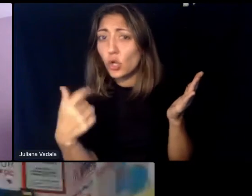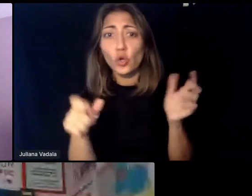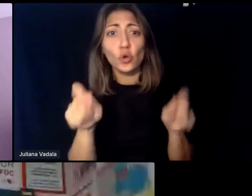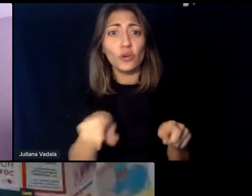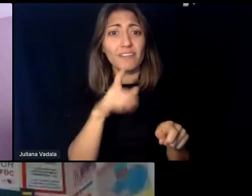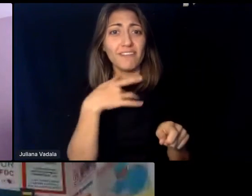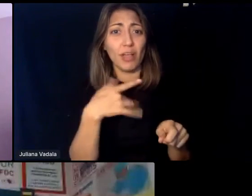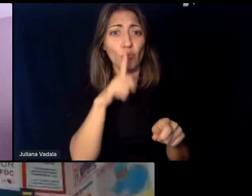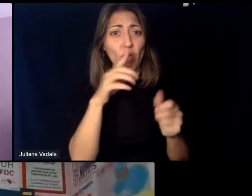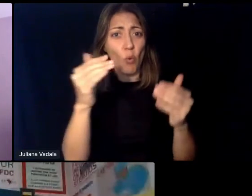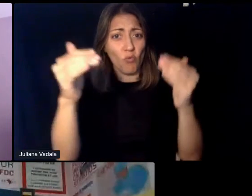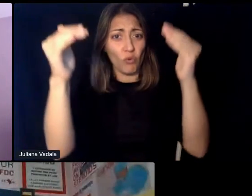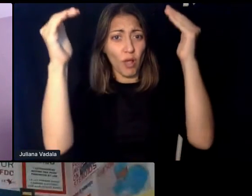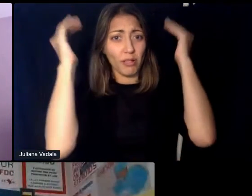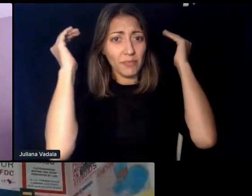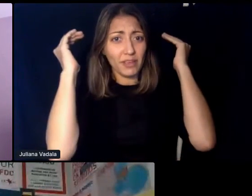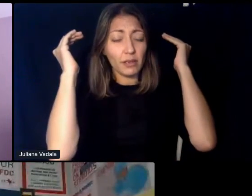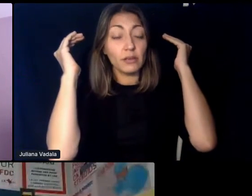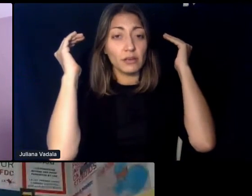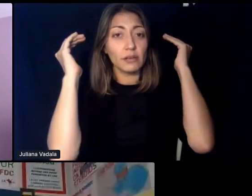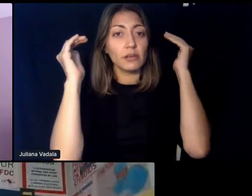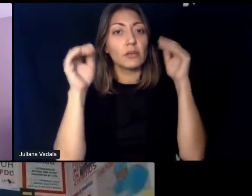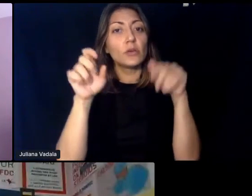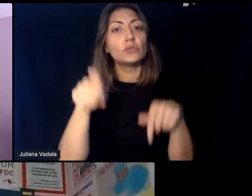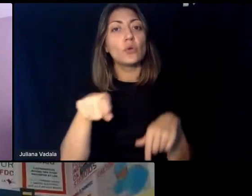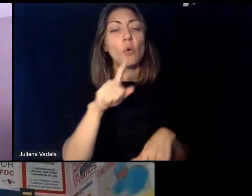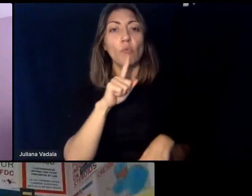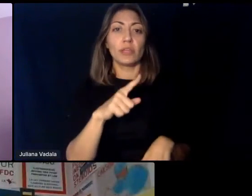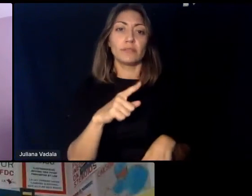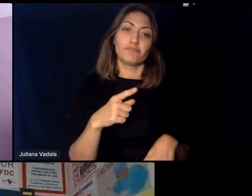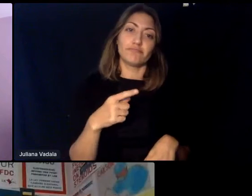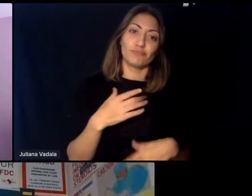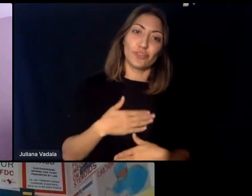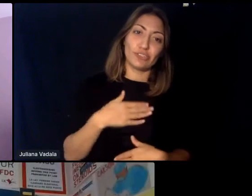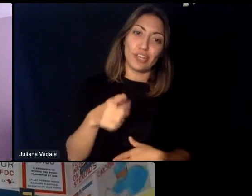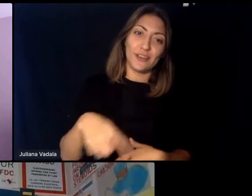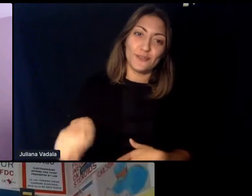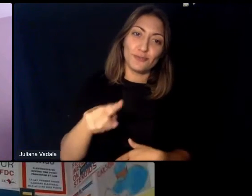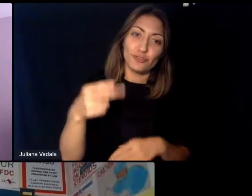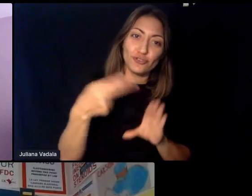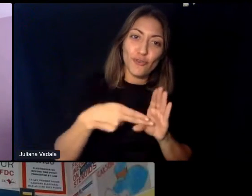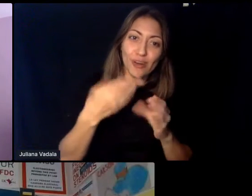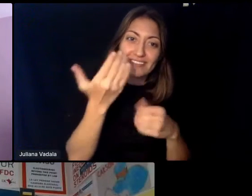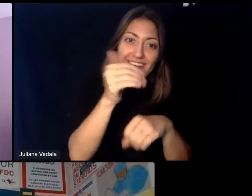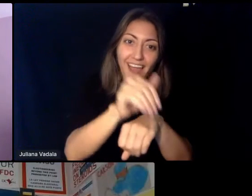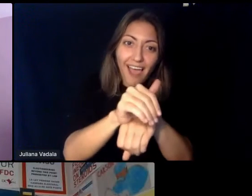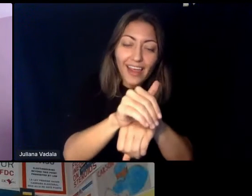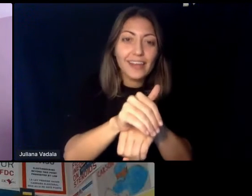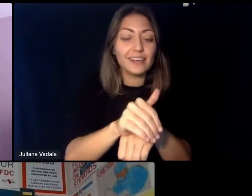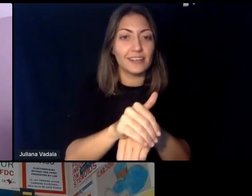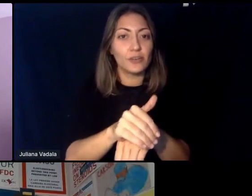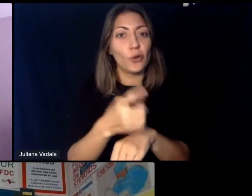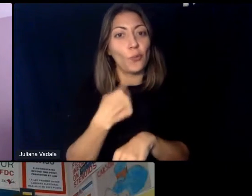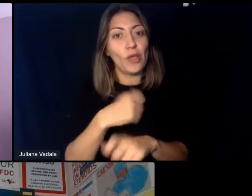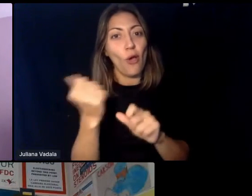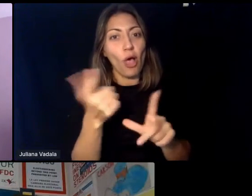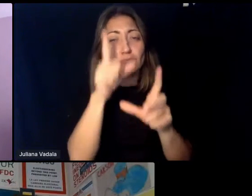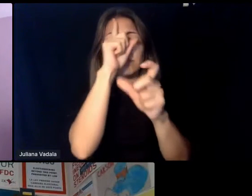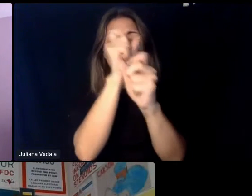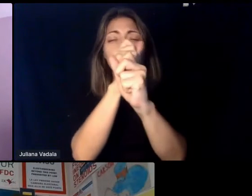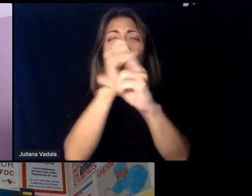action, doing your part to help create the inclusive, united democracy we all dream of, instead of